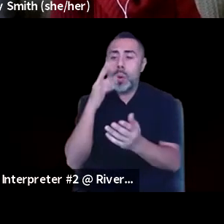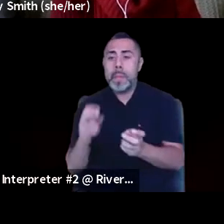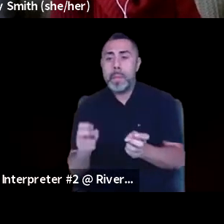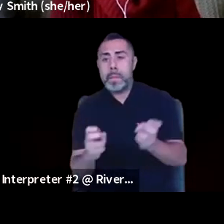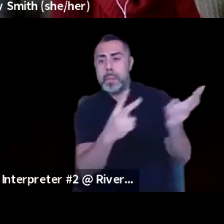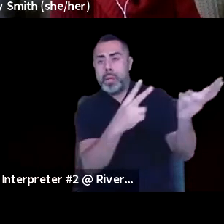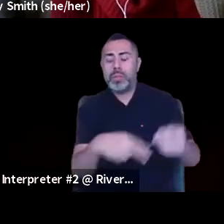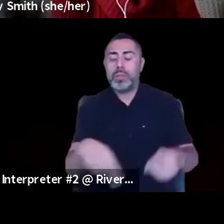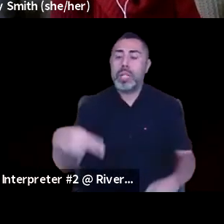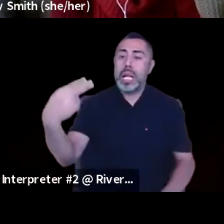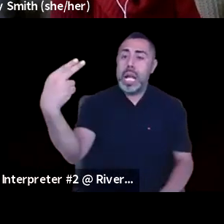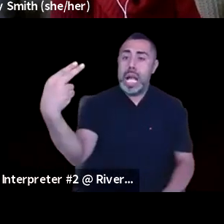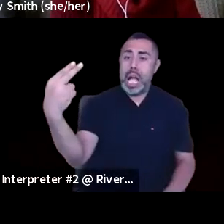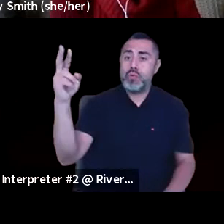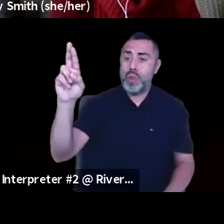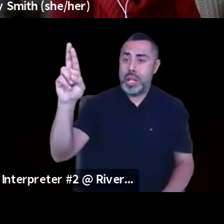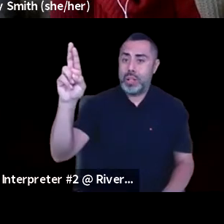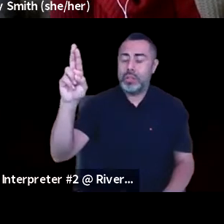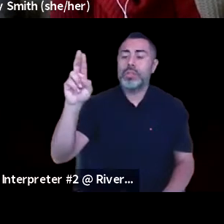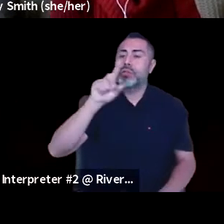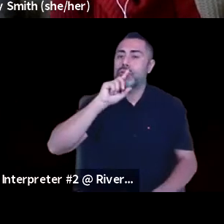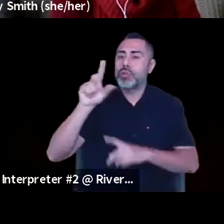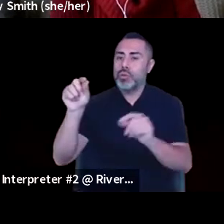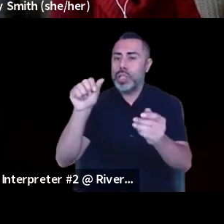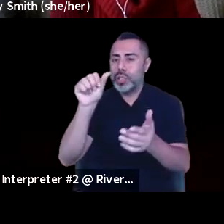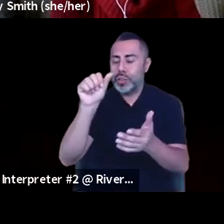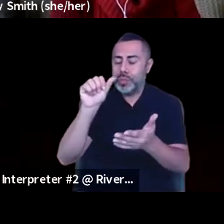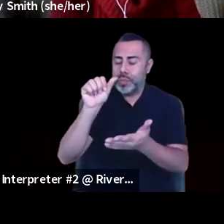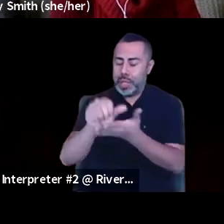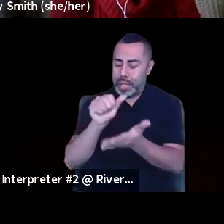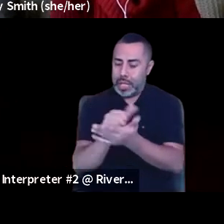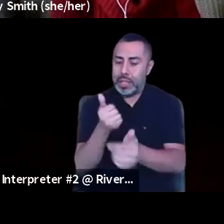which is at HowlRound, at